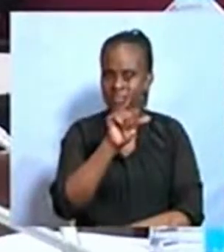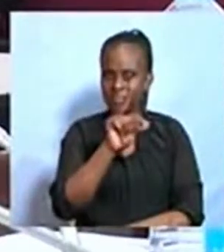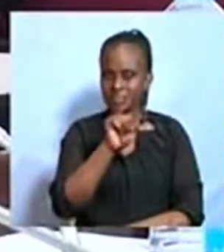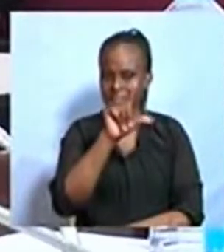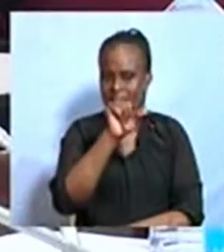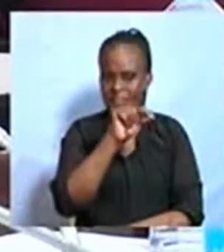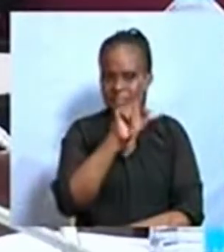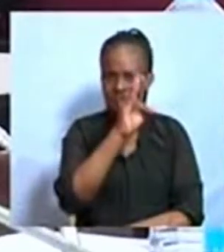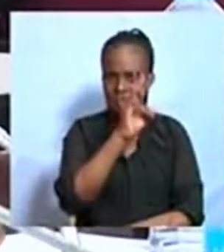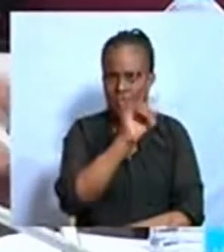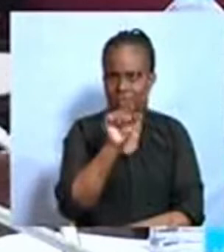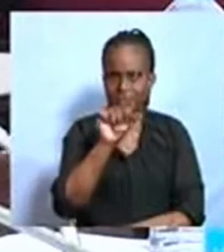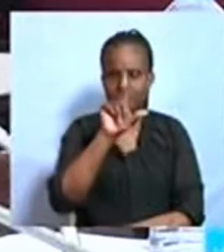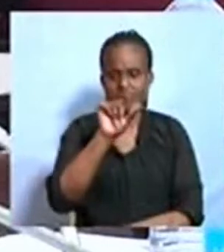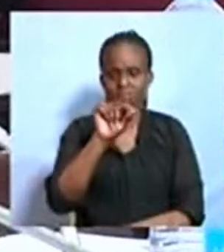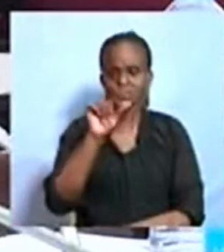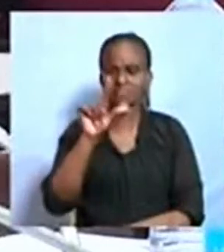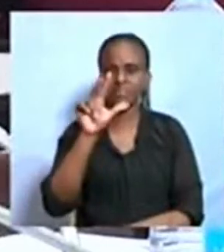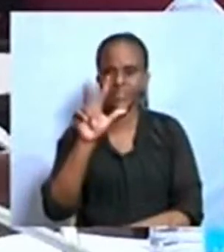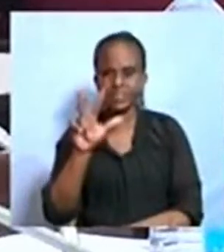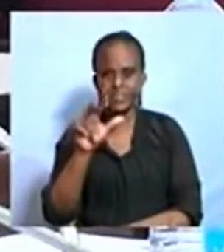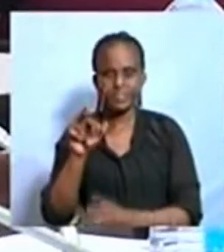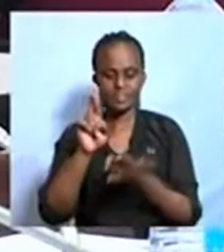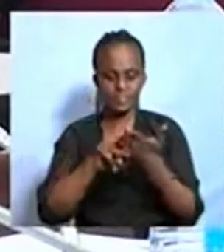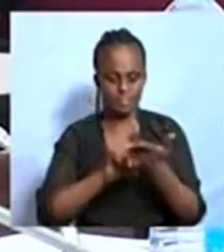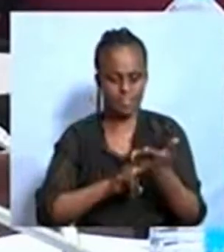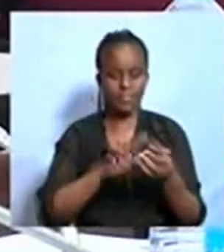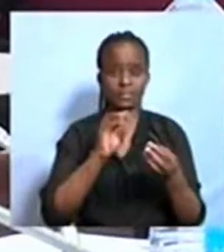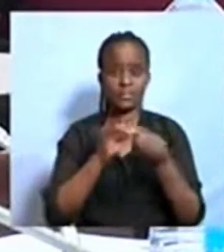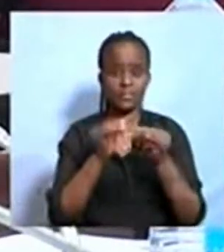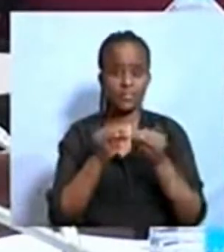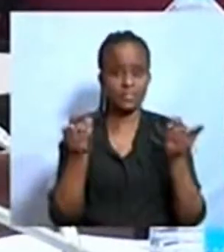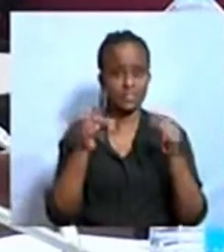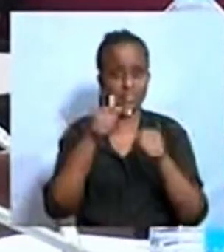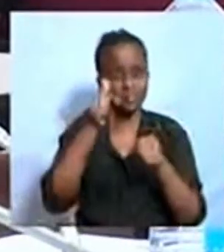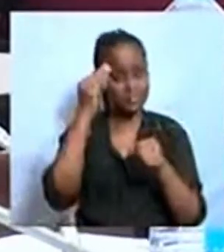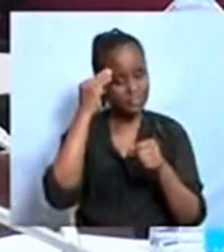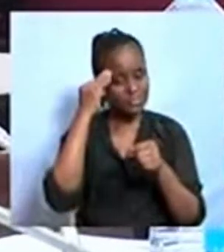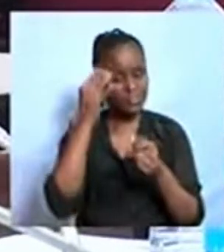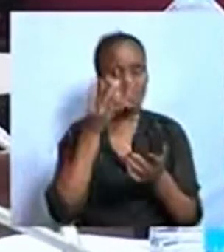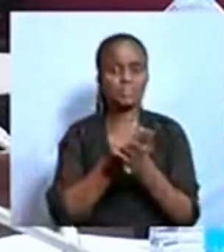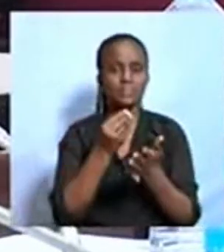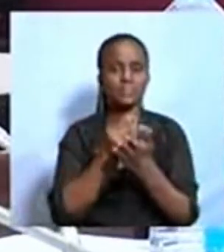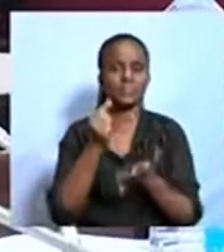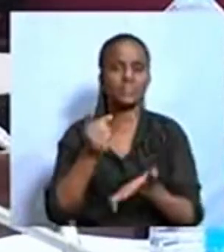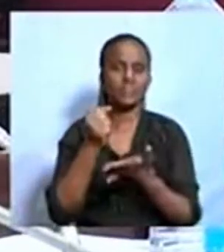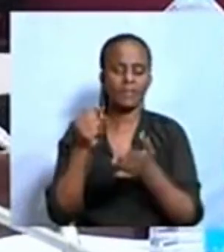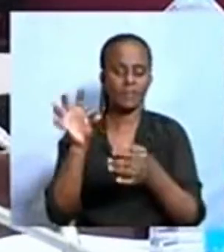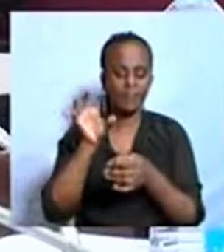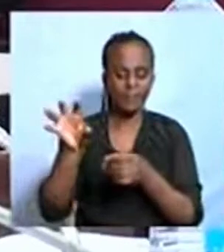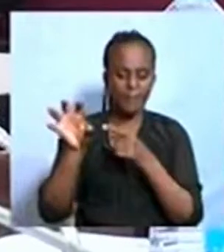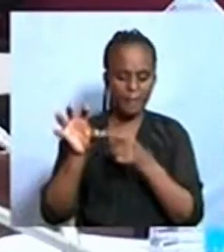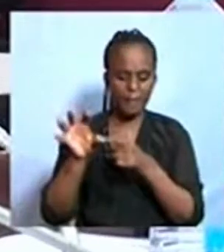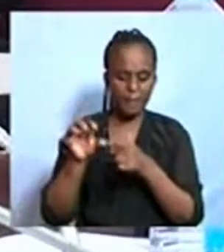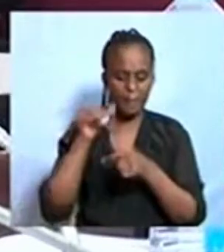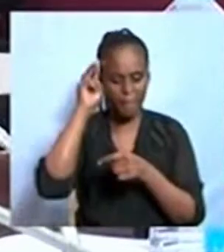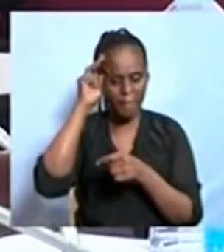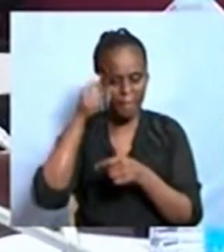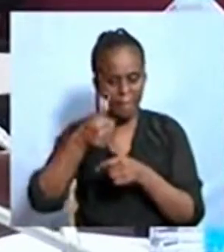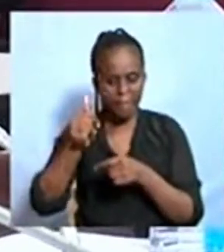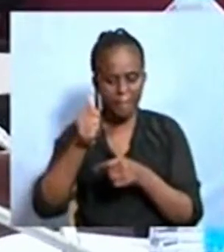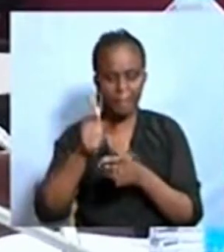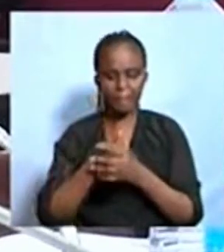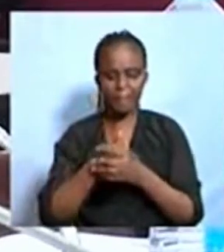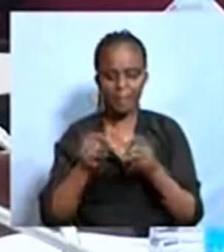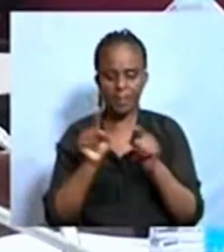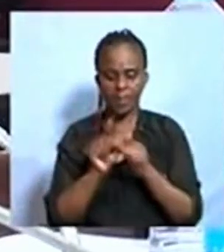2017 actually to 2020 fared when we are recording these statistics. You note that the funding trend to the sector, the ministry itself,